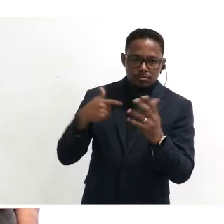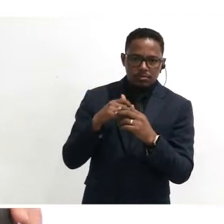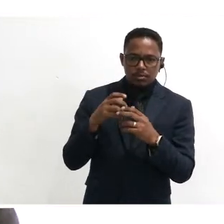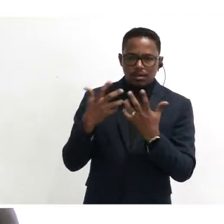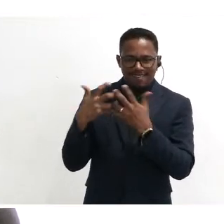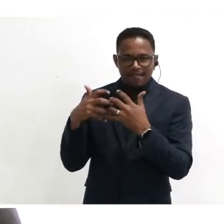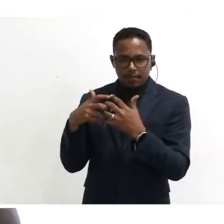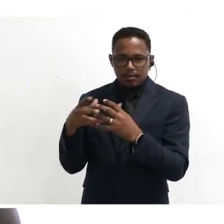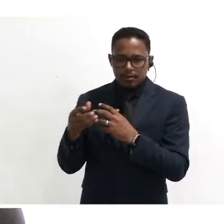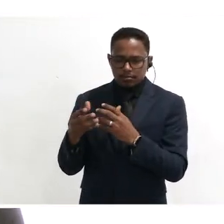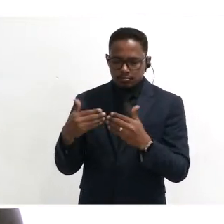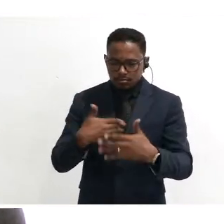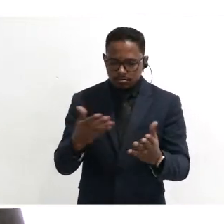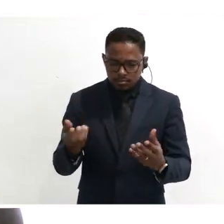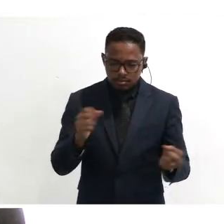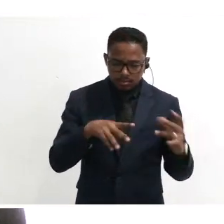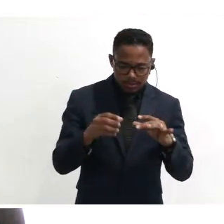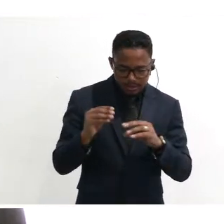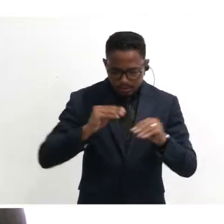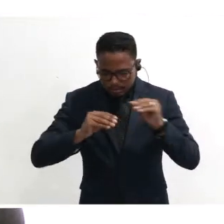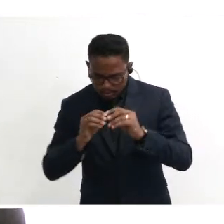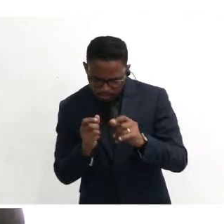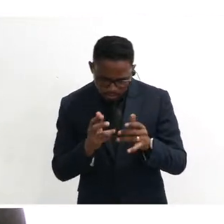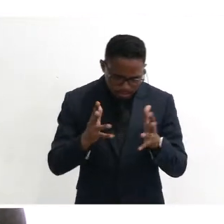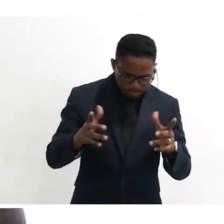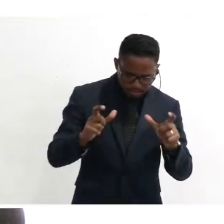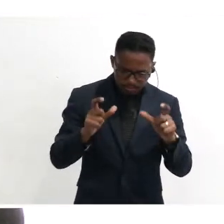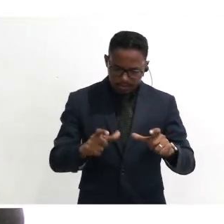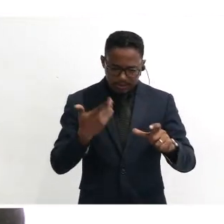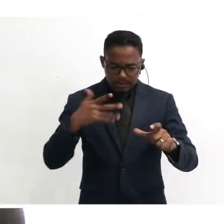than a semiconductor fab. So that's one thing I would say.